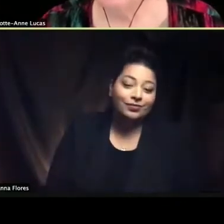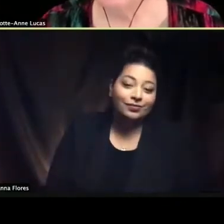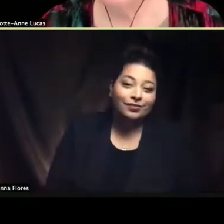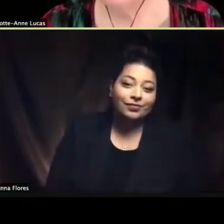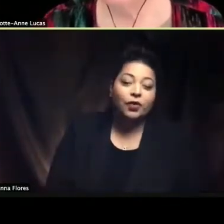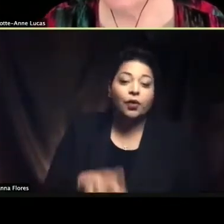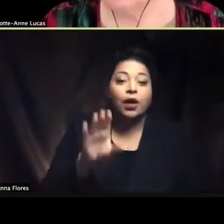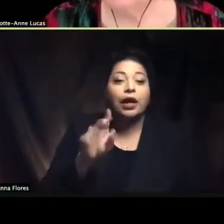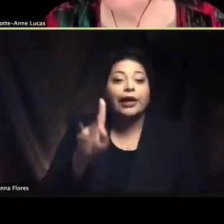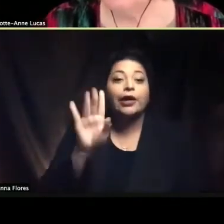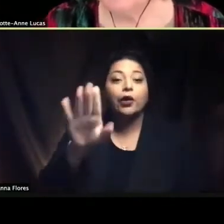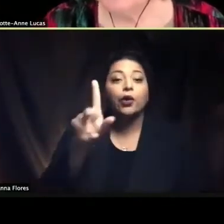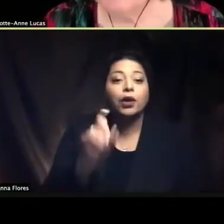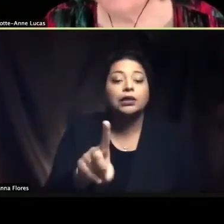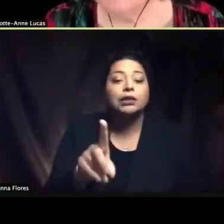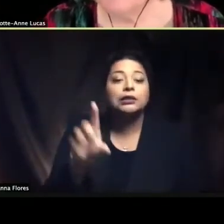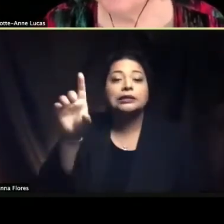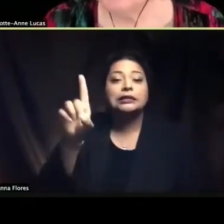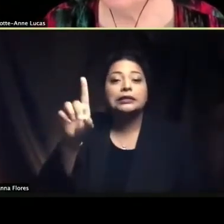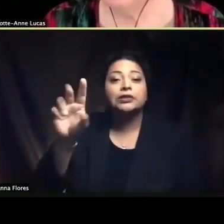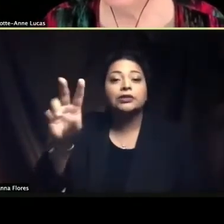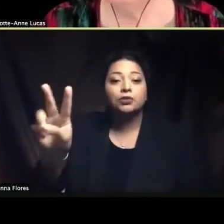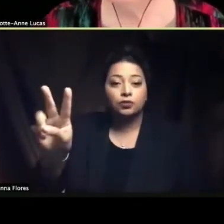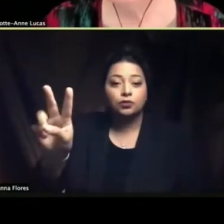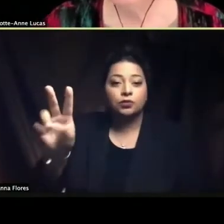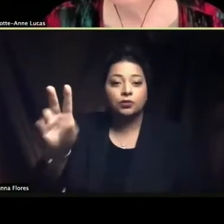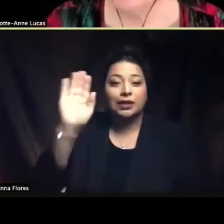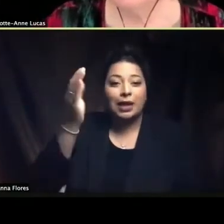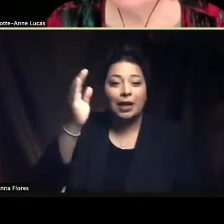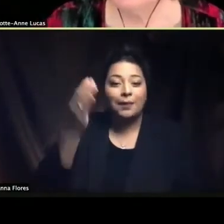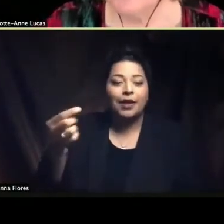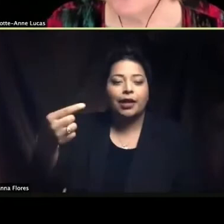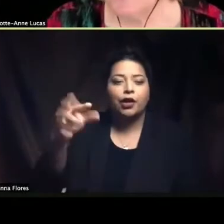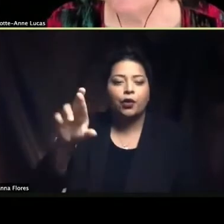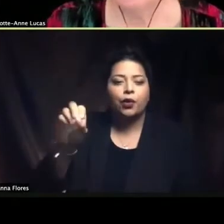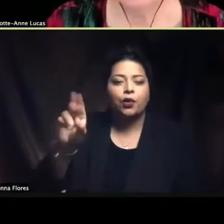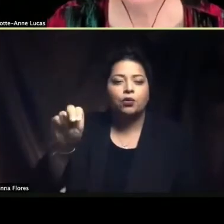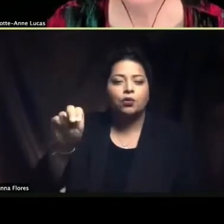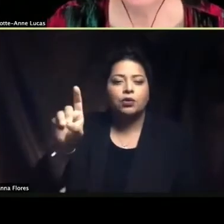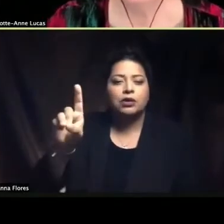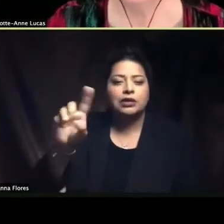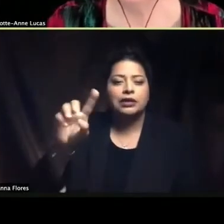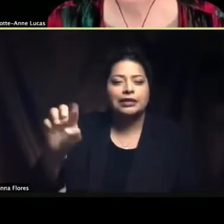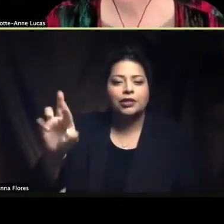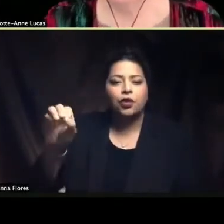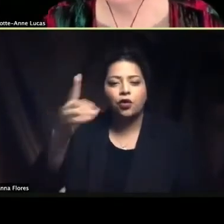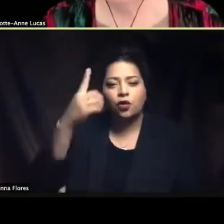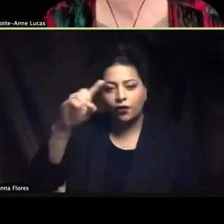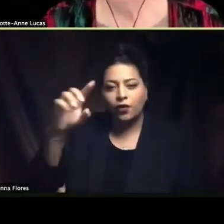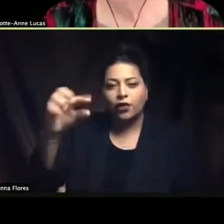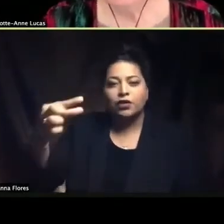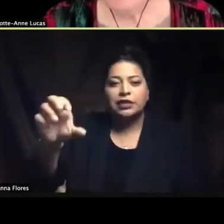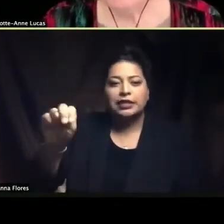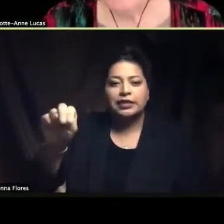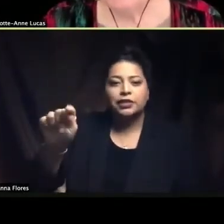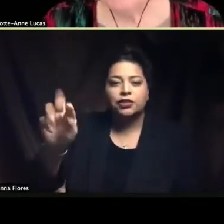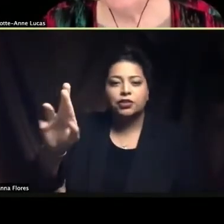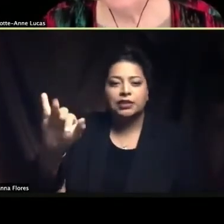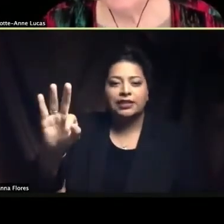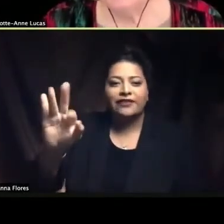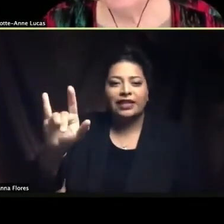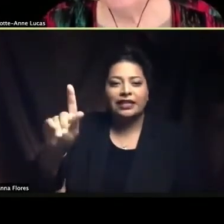The question is, District 2 seems to be ground zero for gentrification and development. And